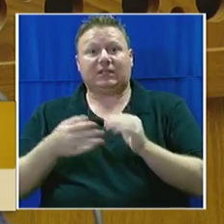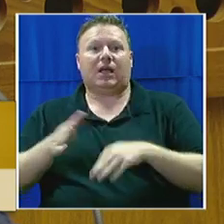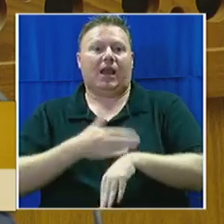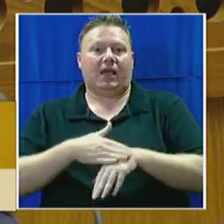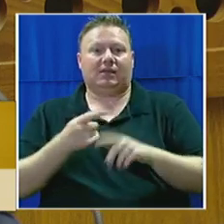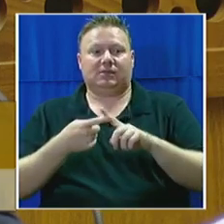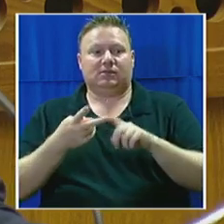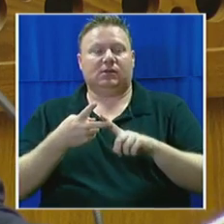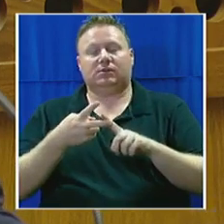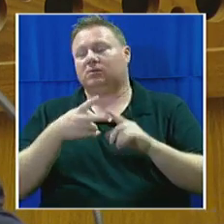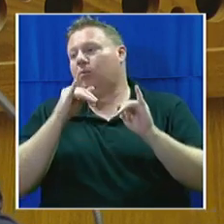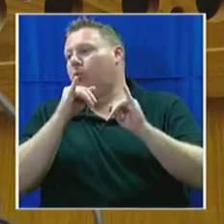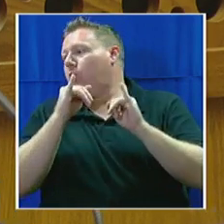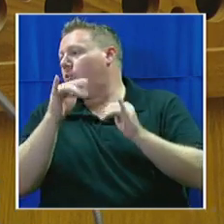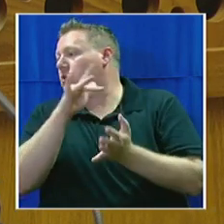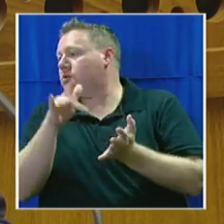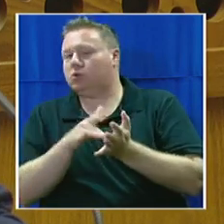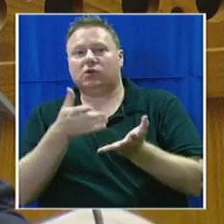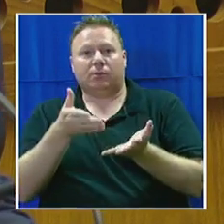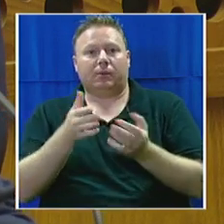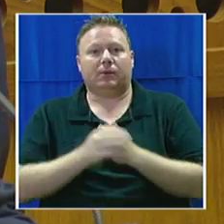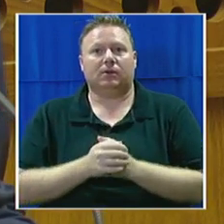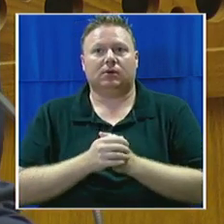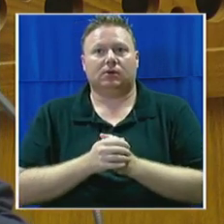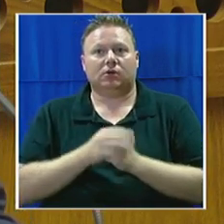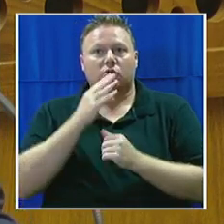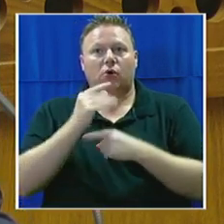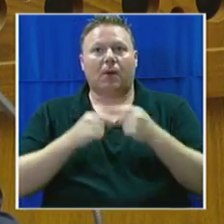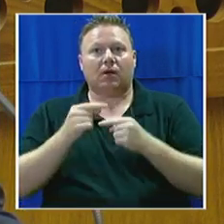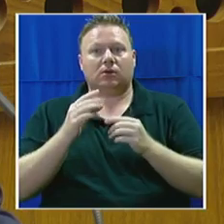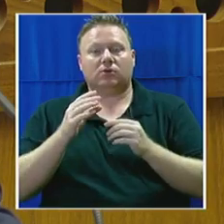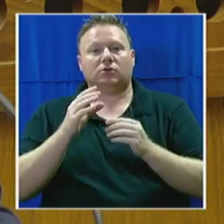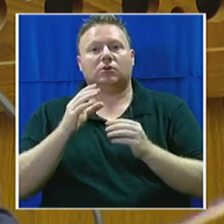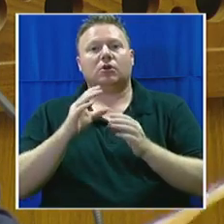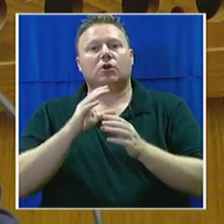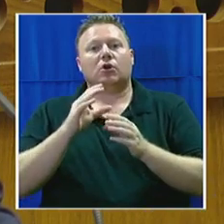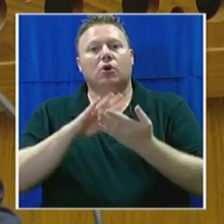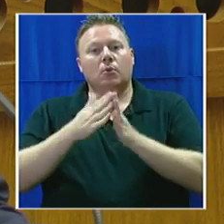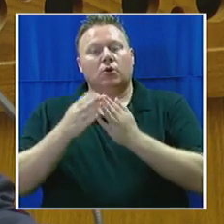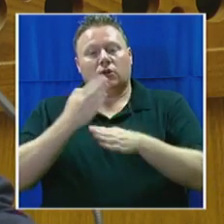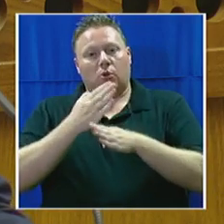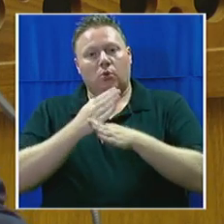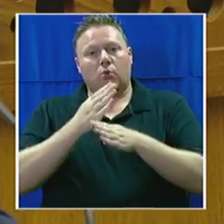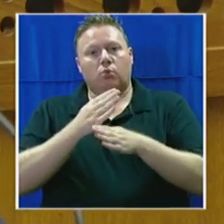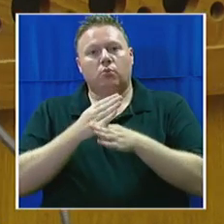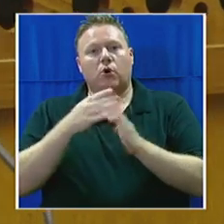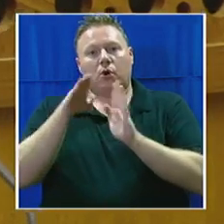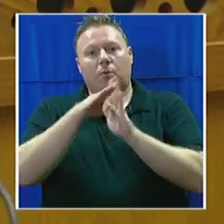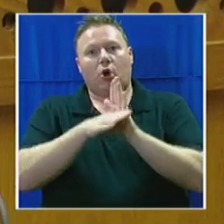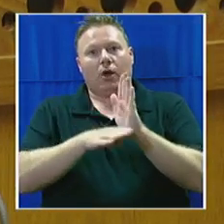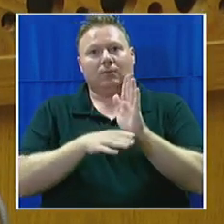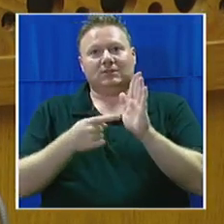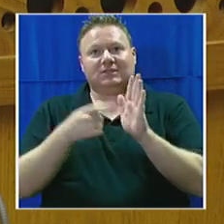reads like a horror movie. Let me tell you about the Community Works program that the department has implemented 10 years